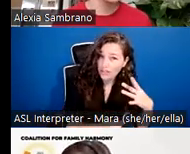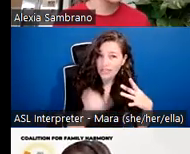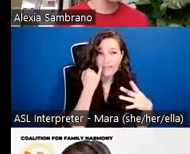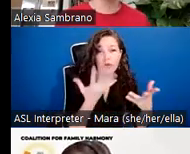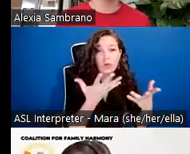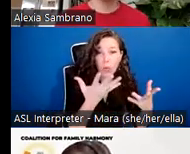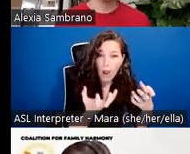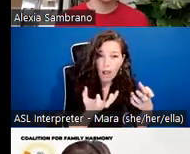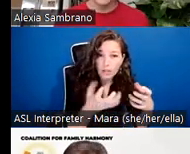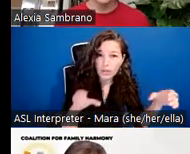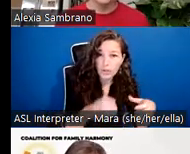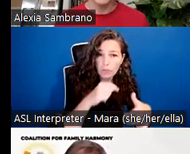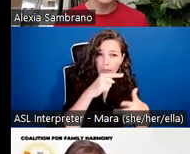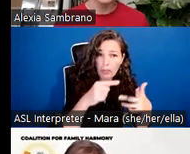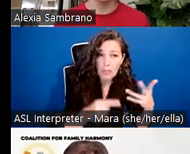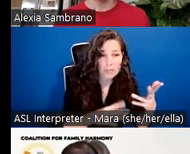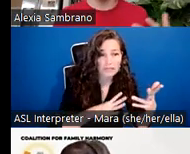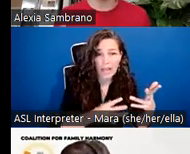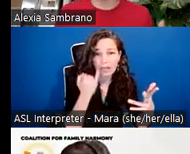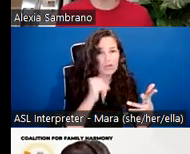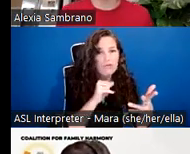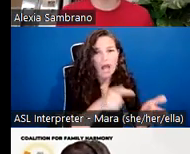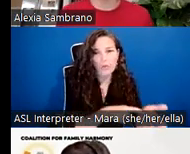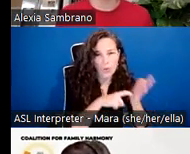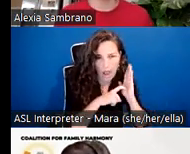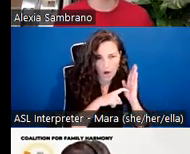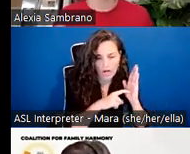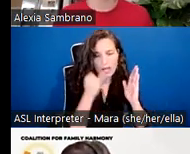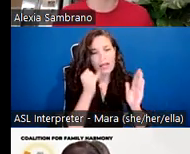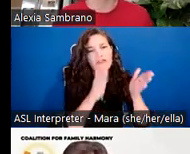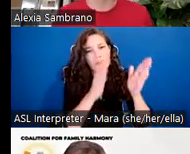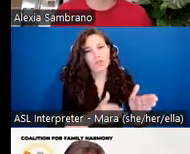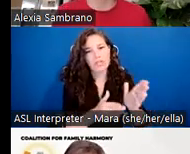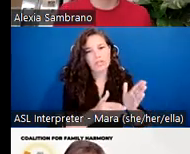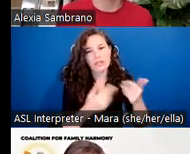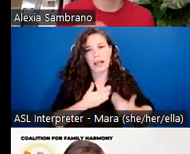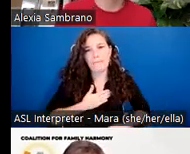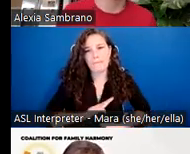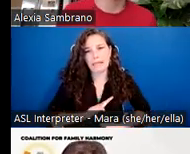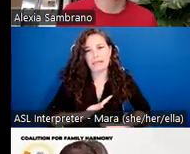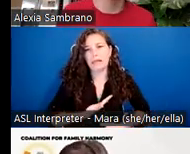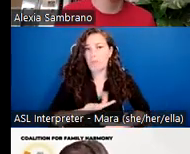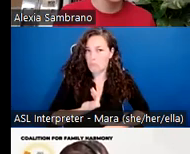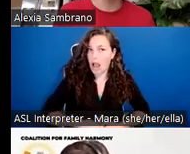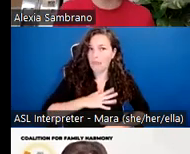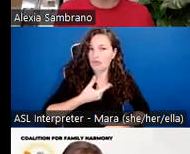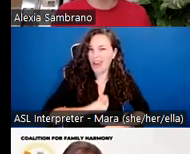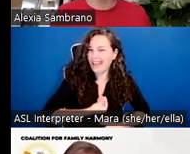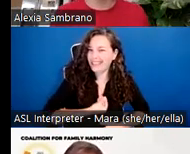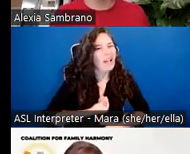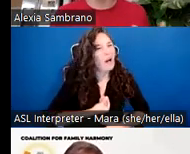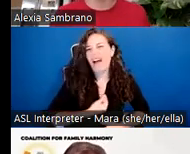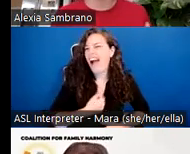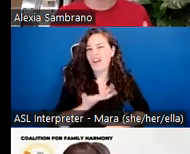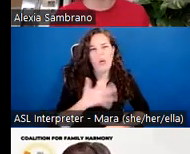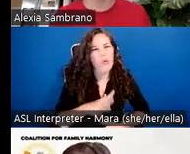right? If there's someone who says like, I'm trans, but I know there's something about, the gender affirming surgery or hormone therapy that I don't really feel